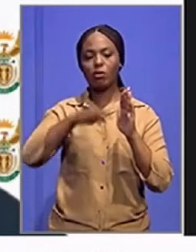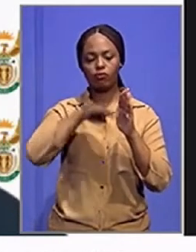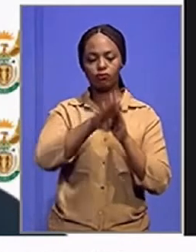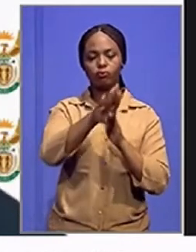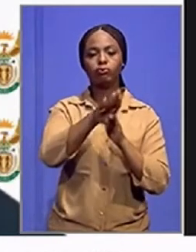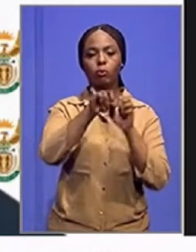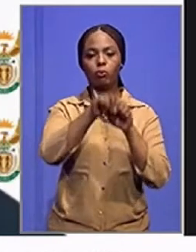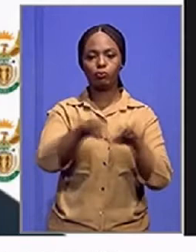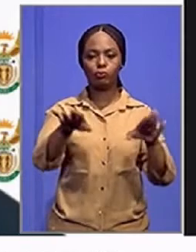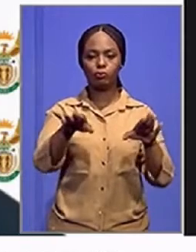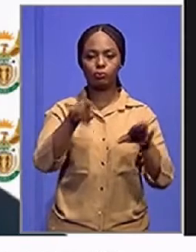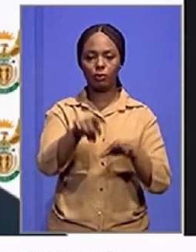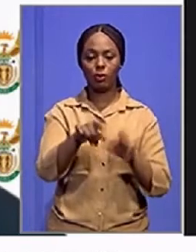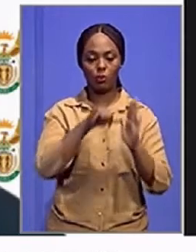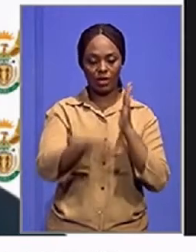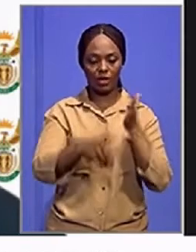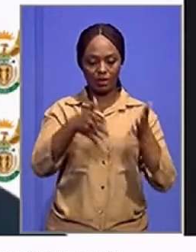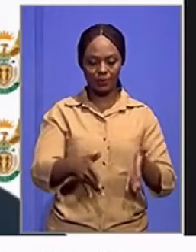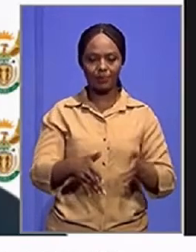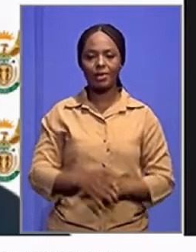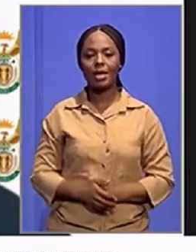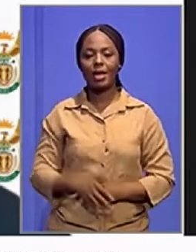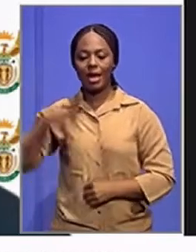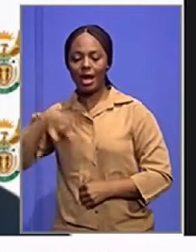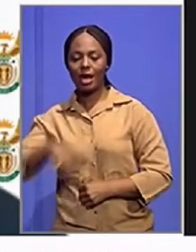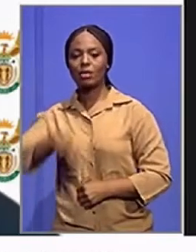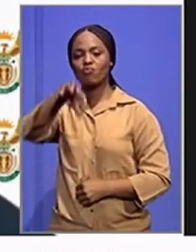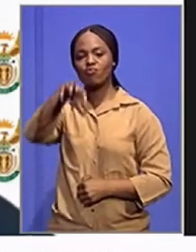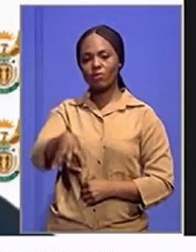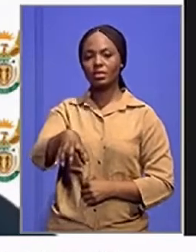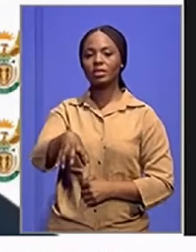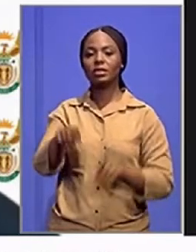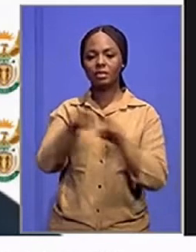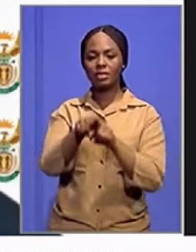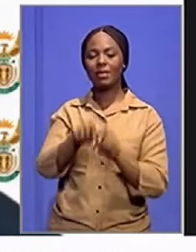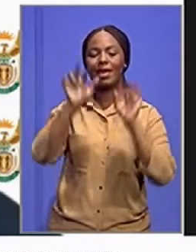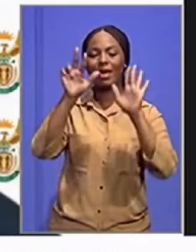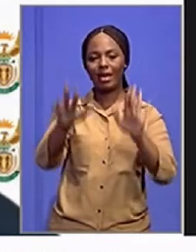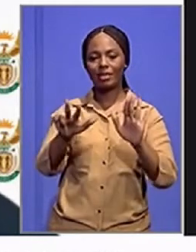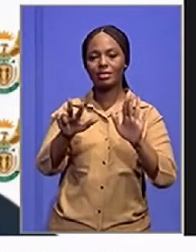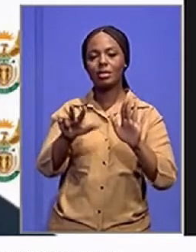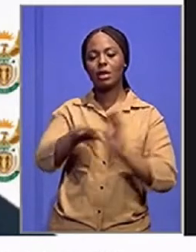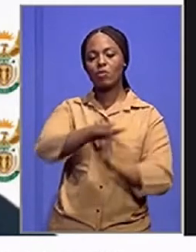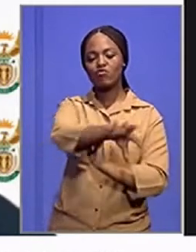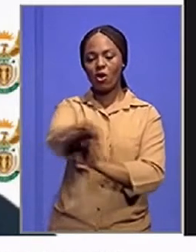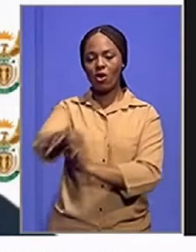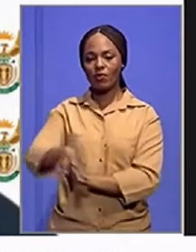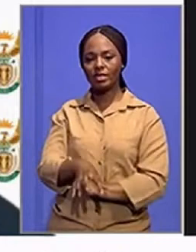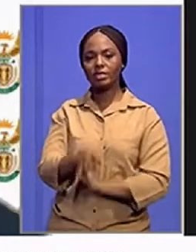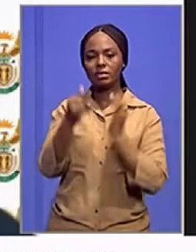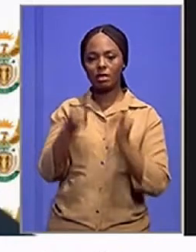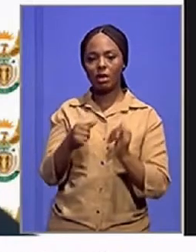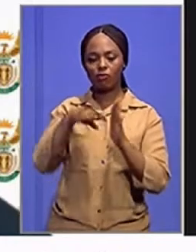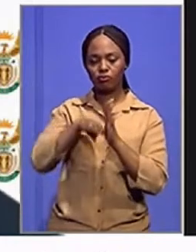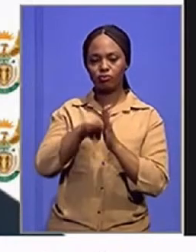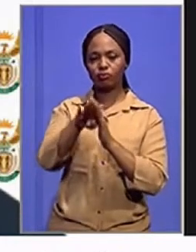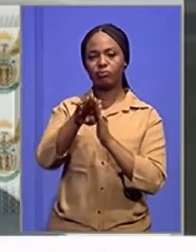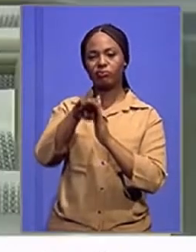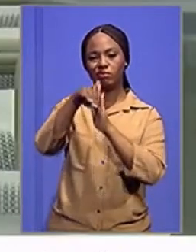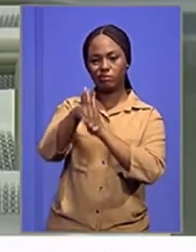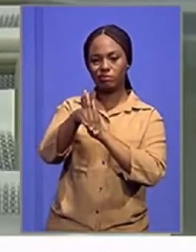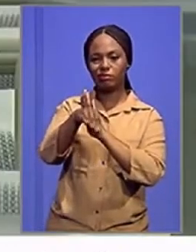all other provinces have reached their peaks. All eight provinces have reached their peaks and are now on a decline.